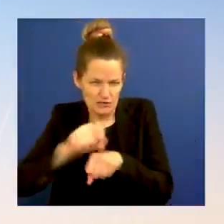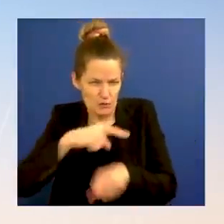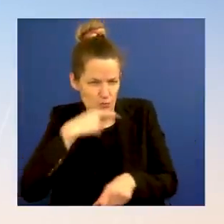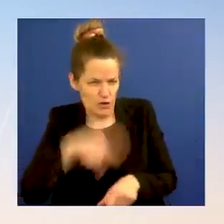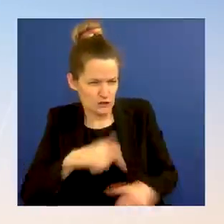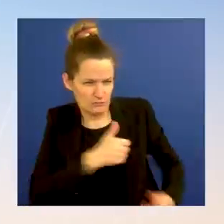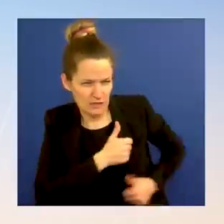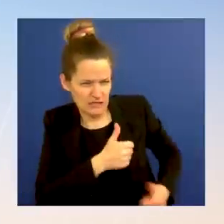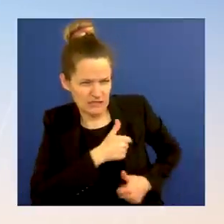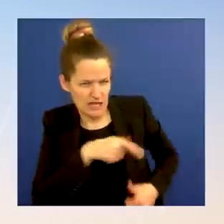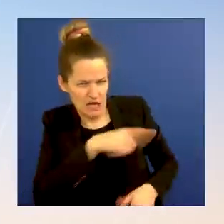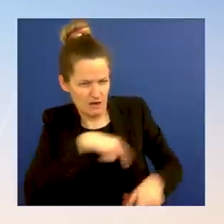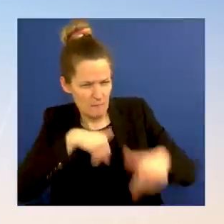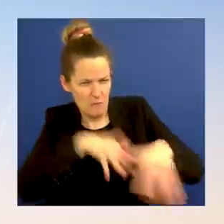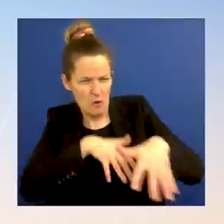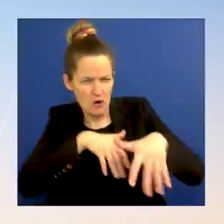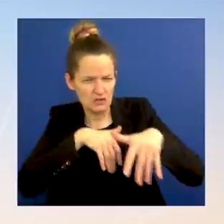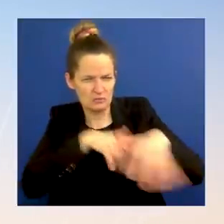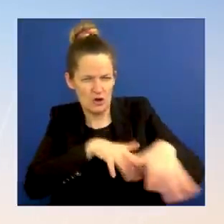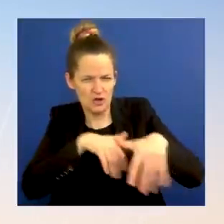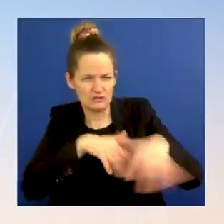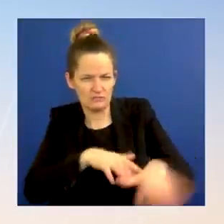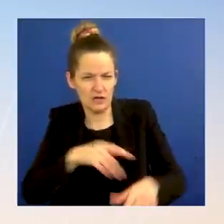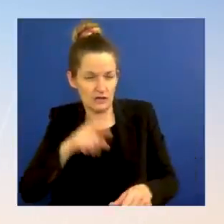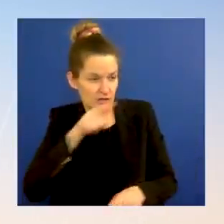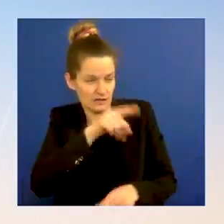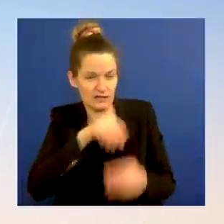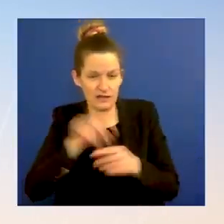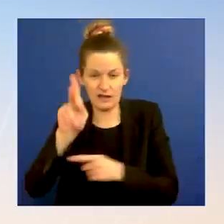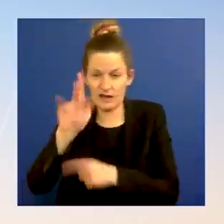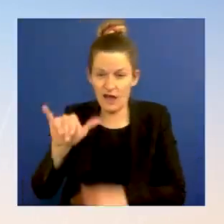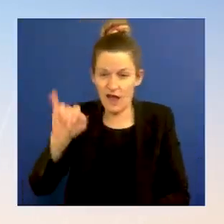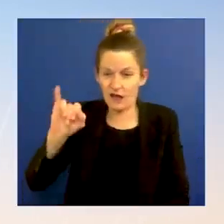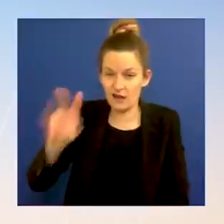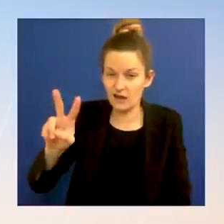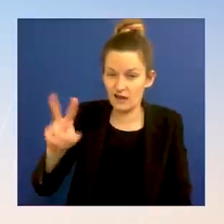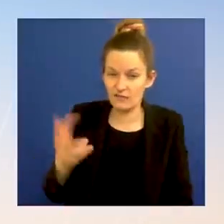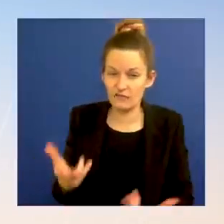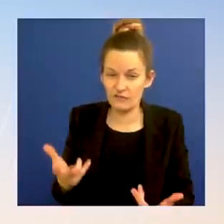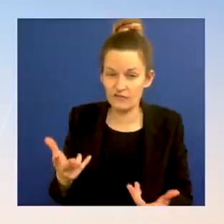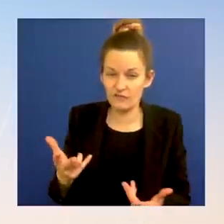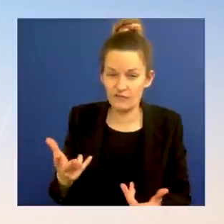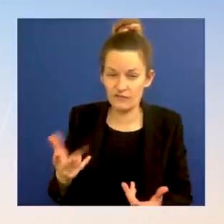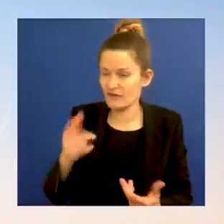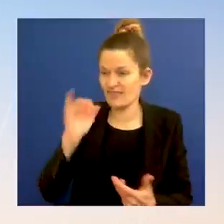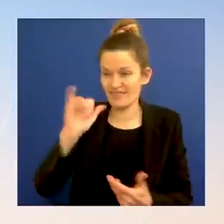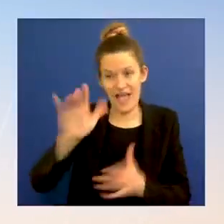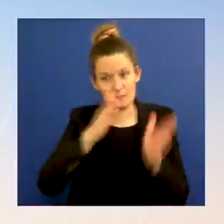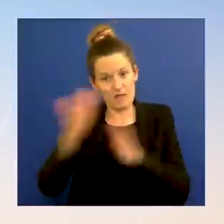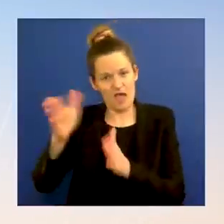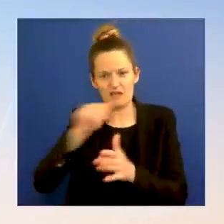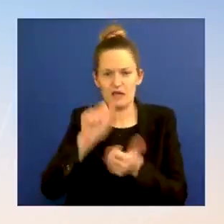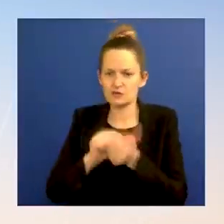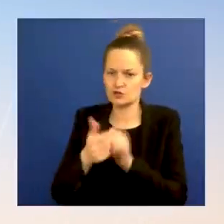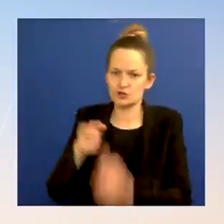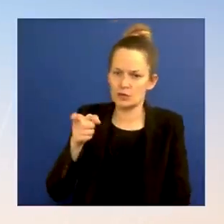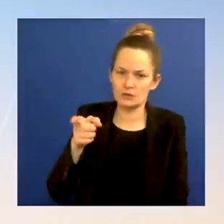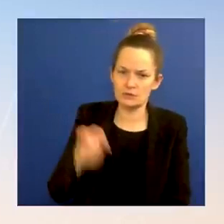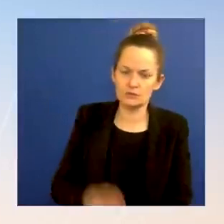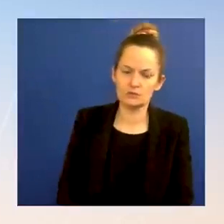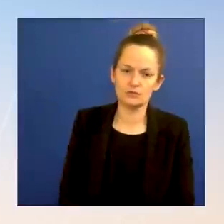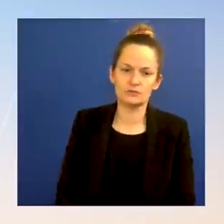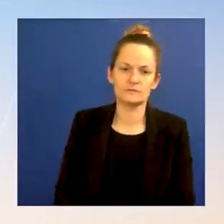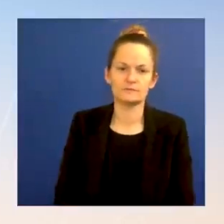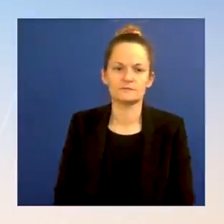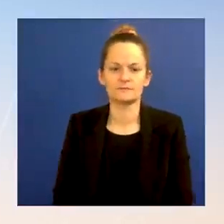continuing, and our assessment has not changed on what their intentions are. And just Zelensky said, he